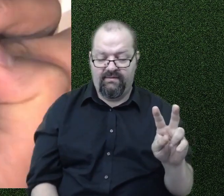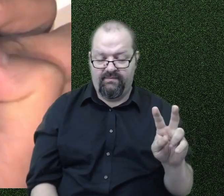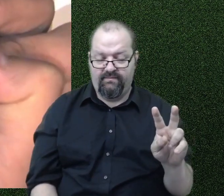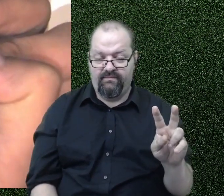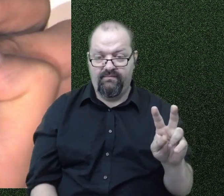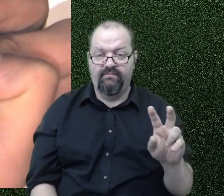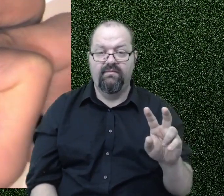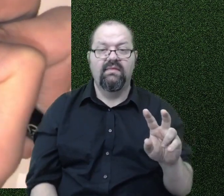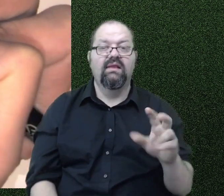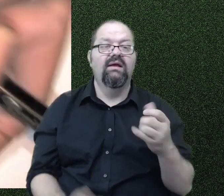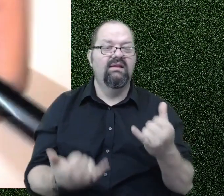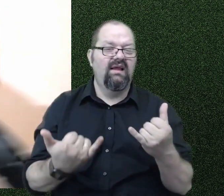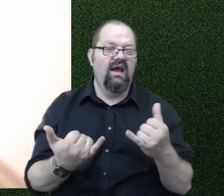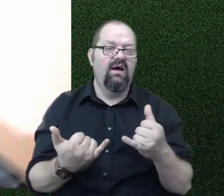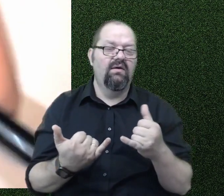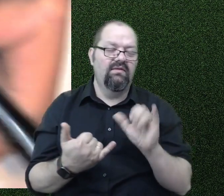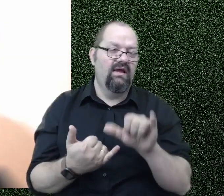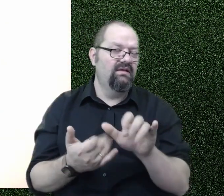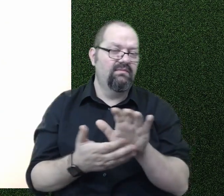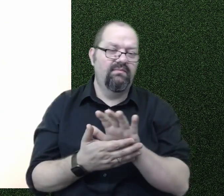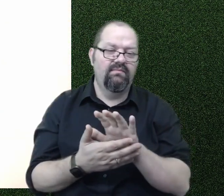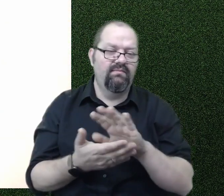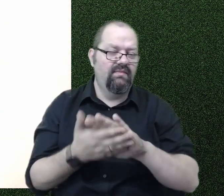this is now an ambiguous word.